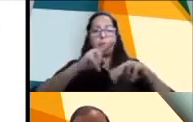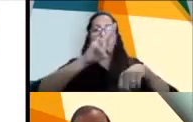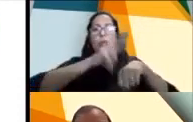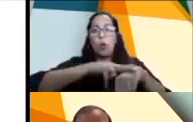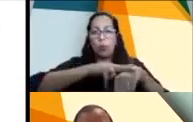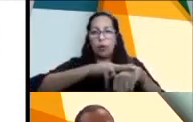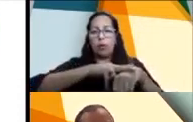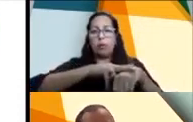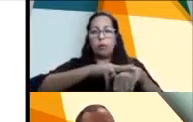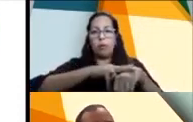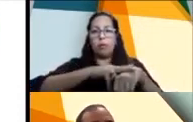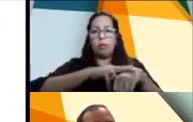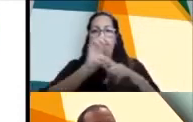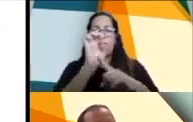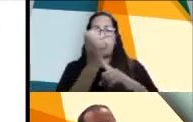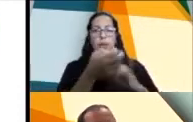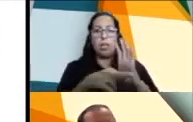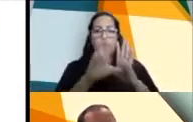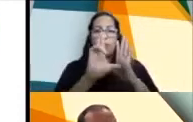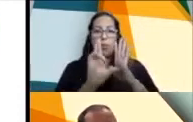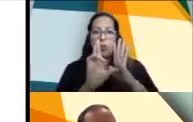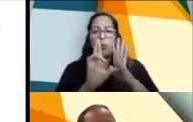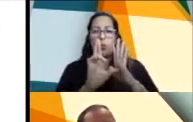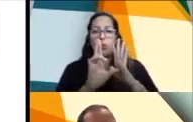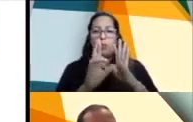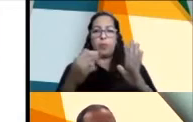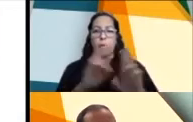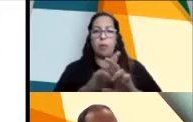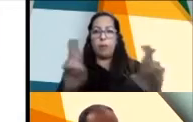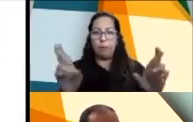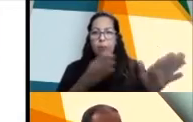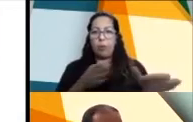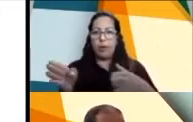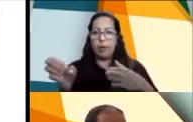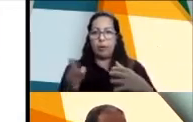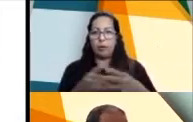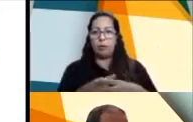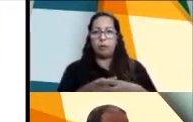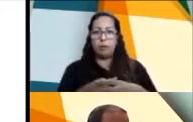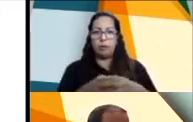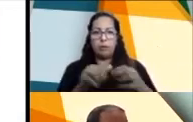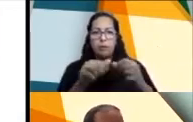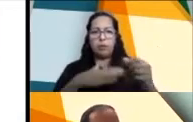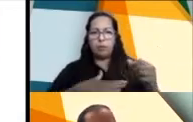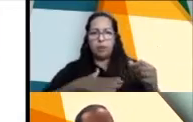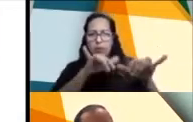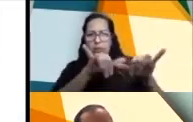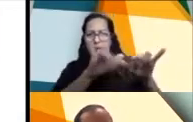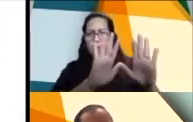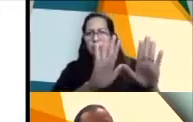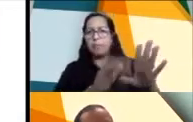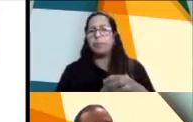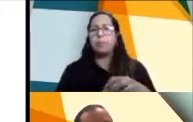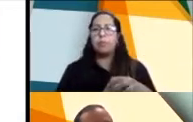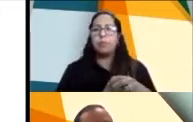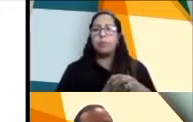or the 3 typical environmental review that are going to be prepared. Keep it, please keep there. So